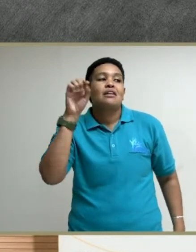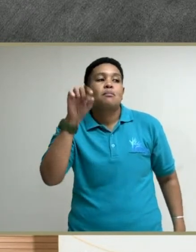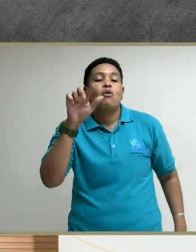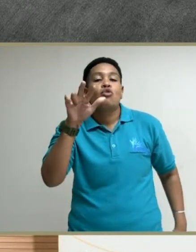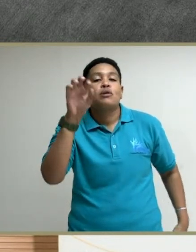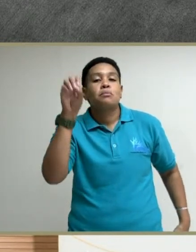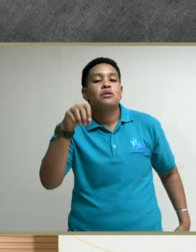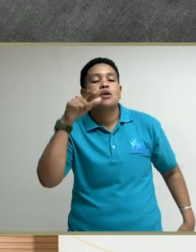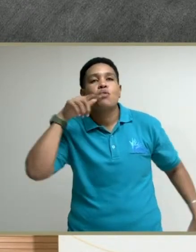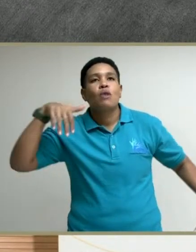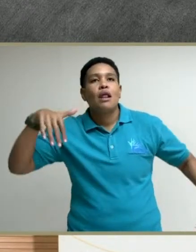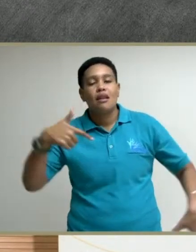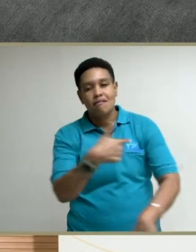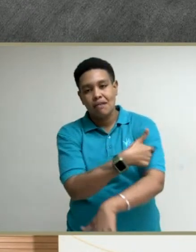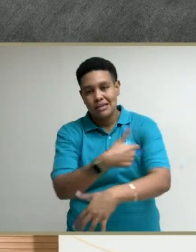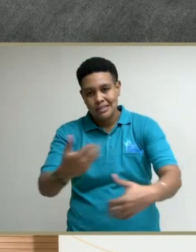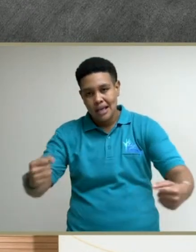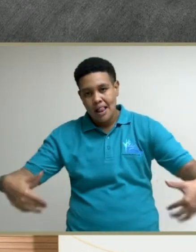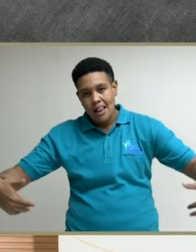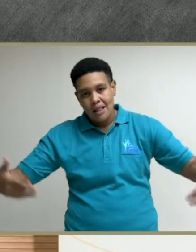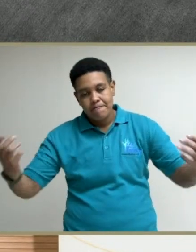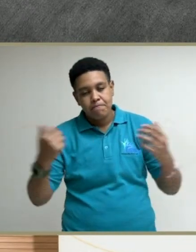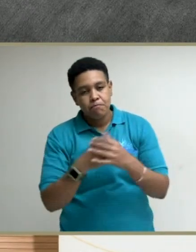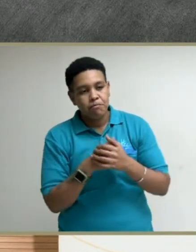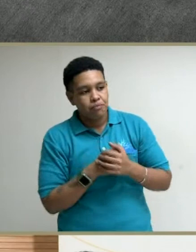90.3% that are unvaccinated.